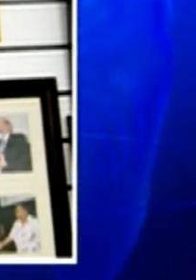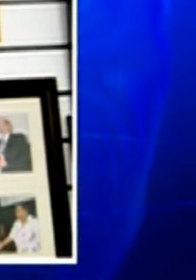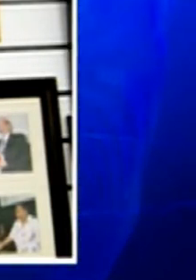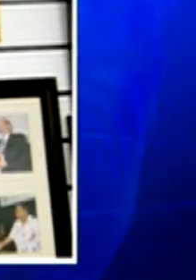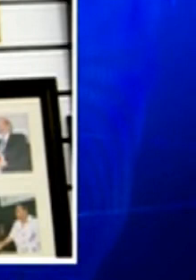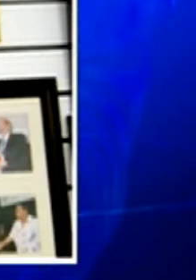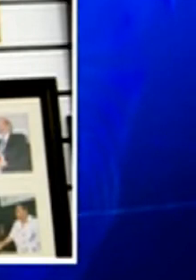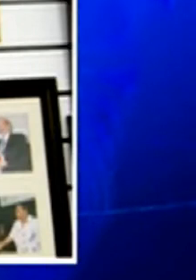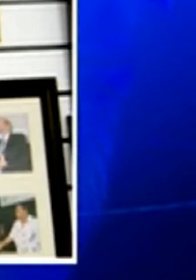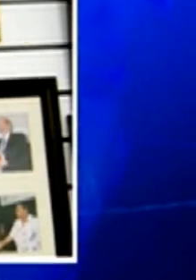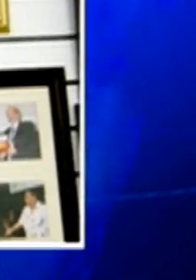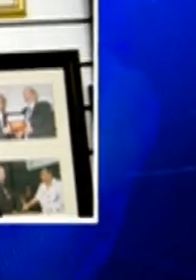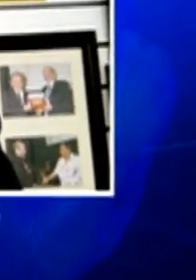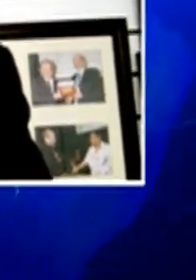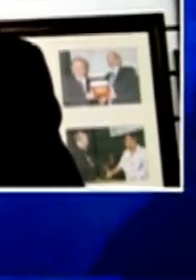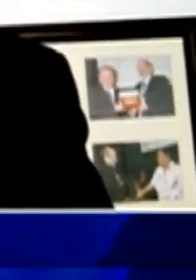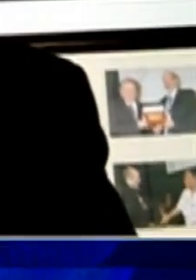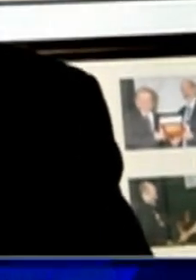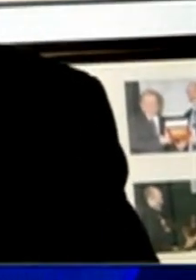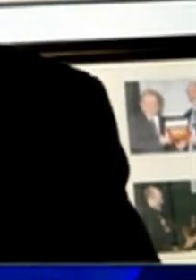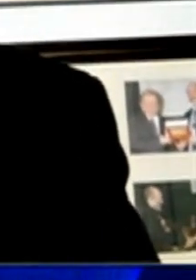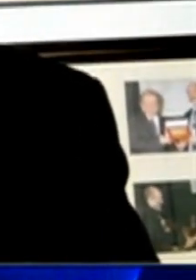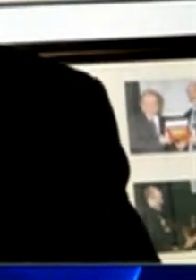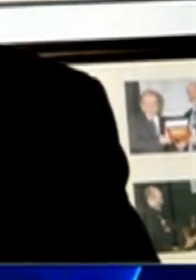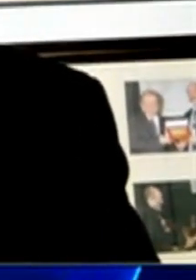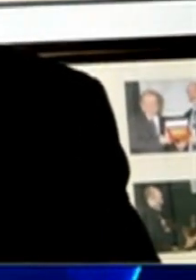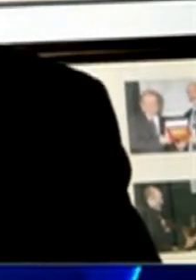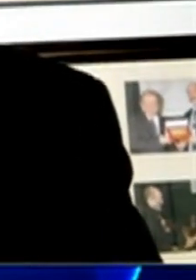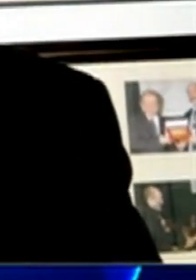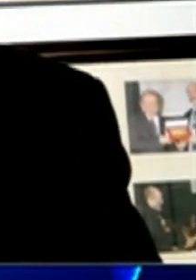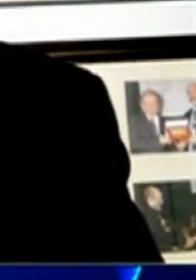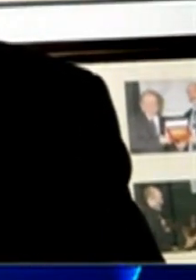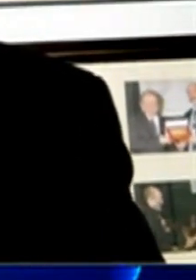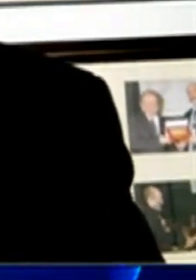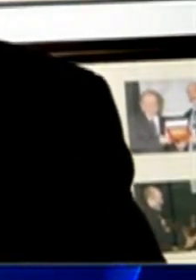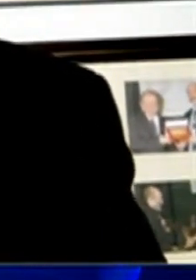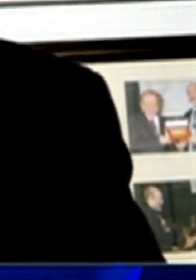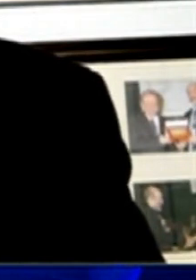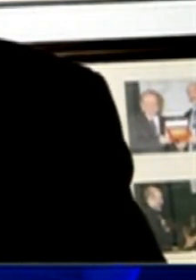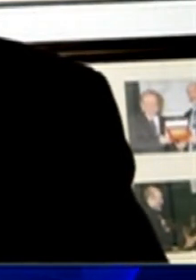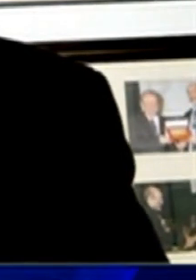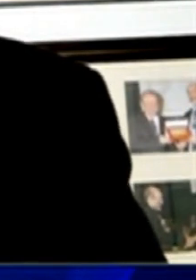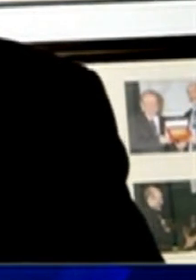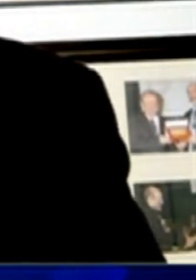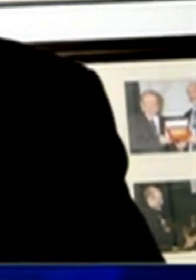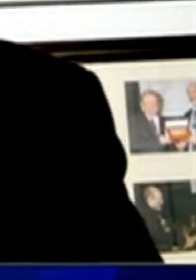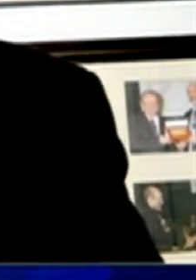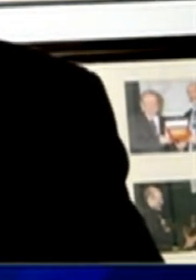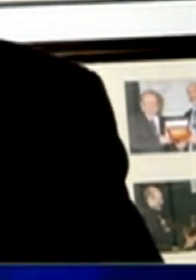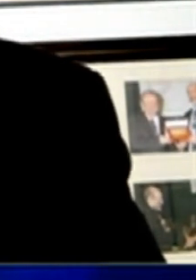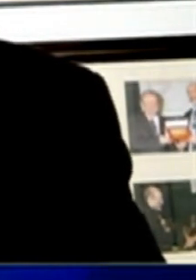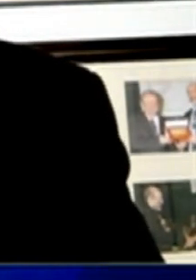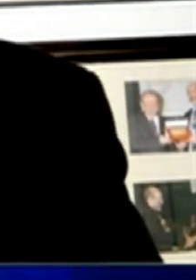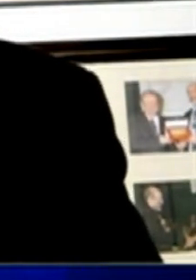that because it's able to escape some of the immunity, people who were previously